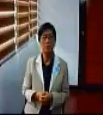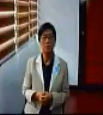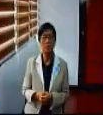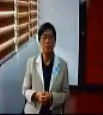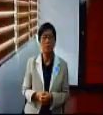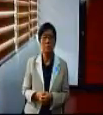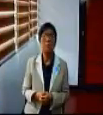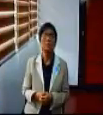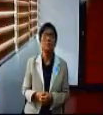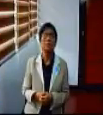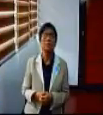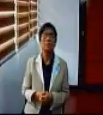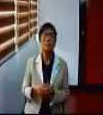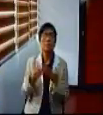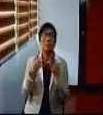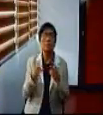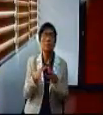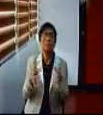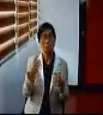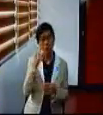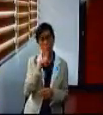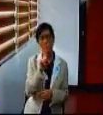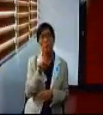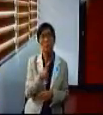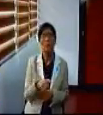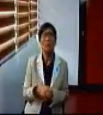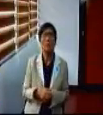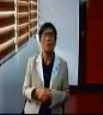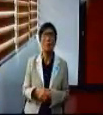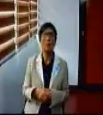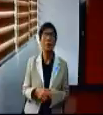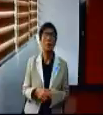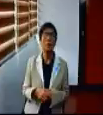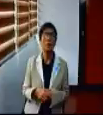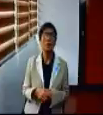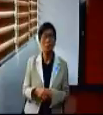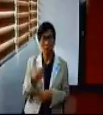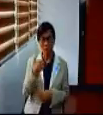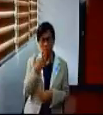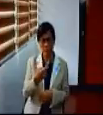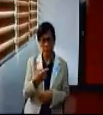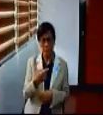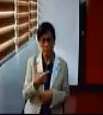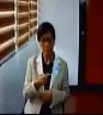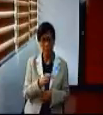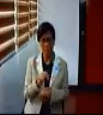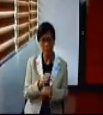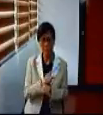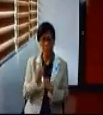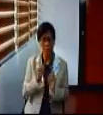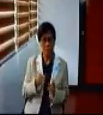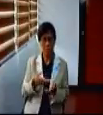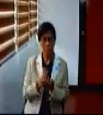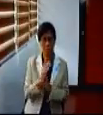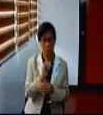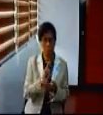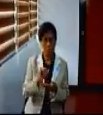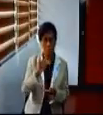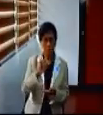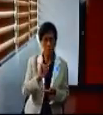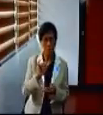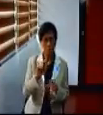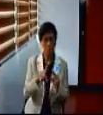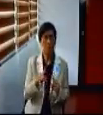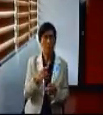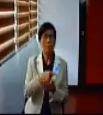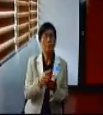Right. Thank you very much for your question, Commissioner. I mentioned national human rights institutions as part of the